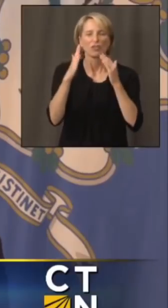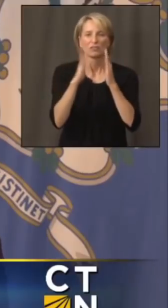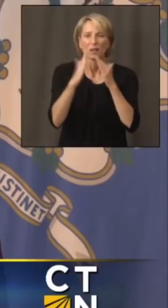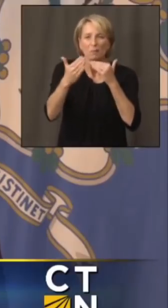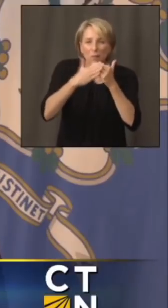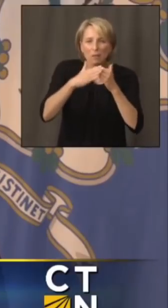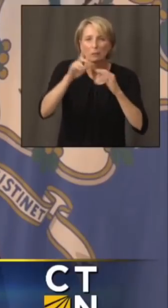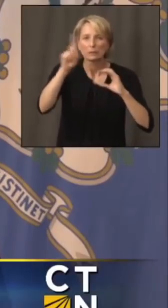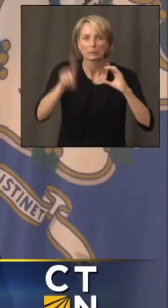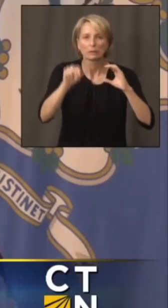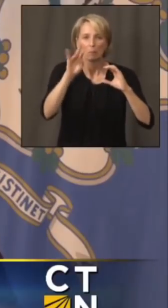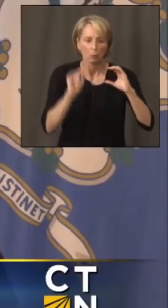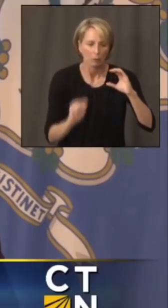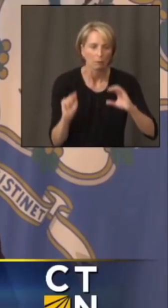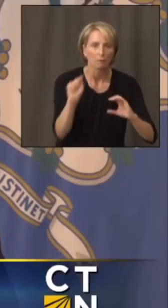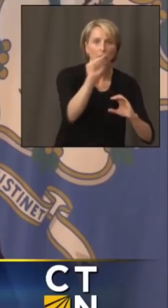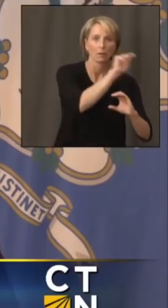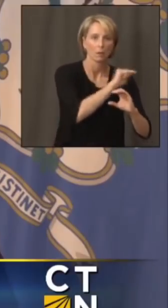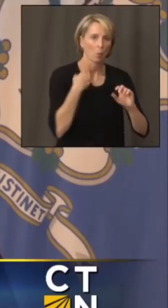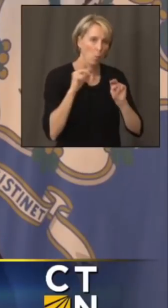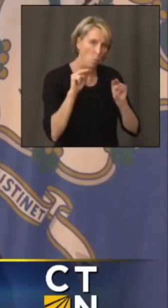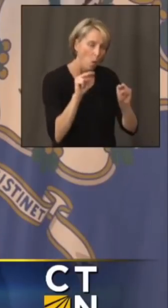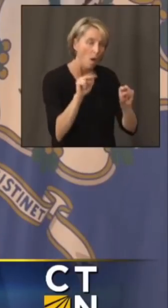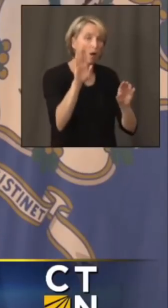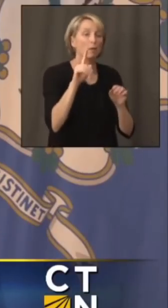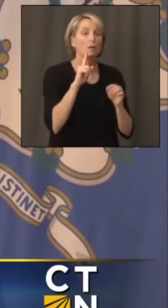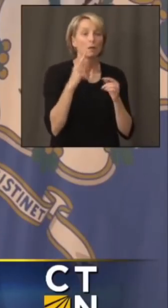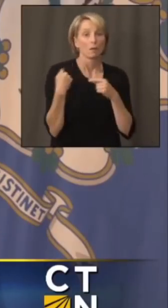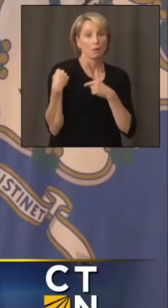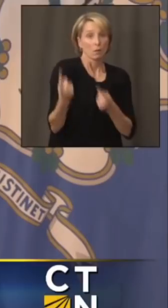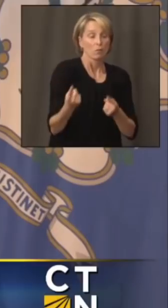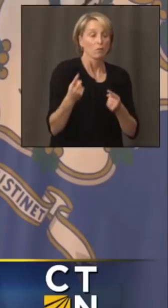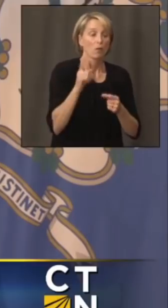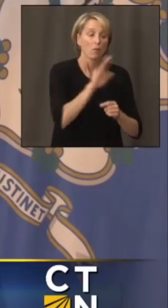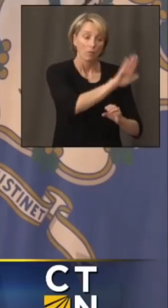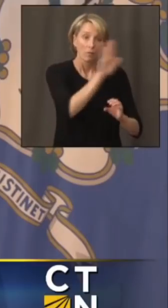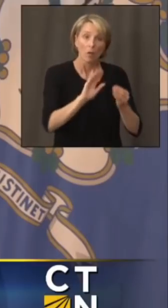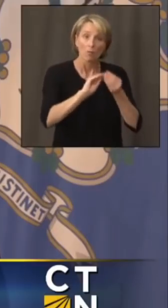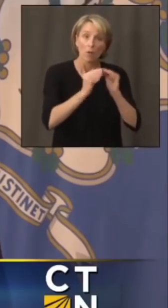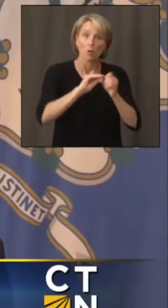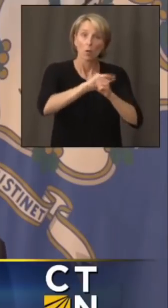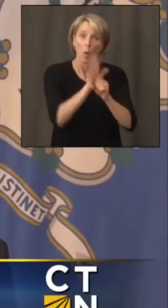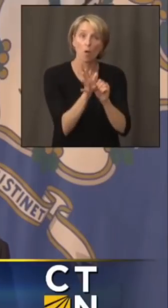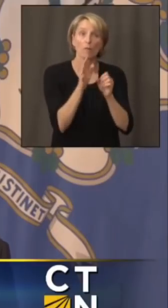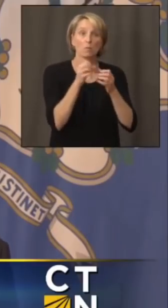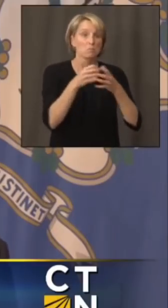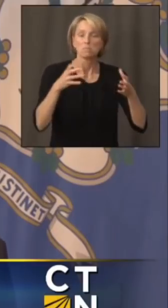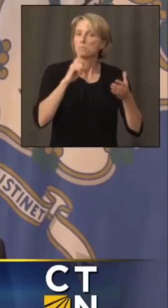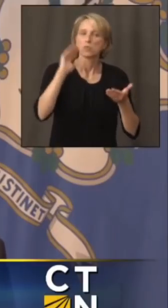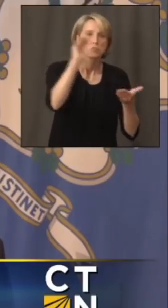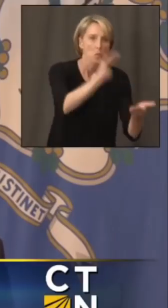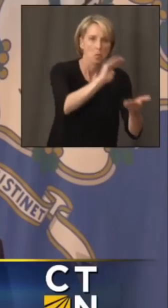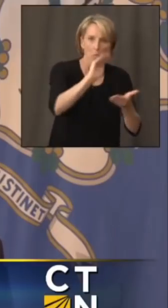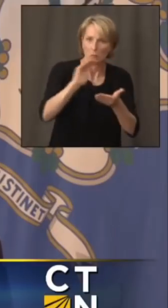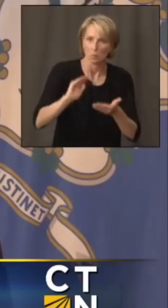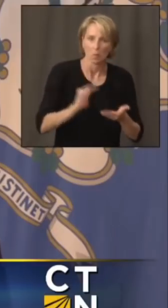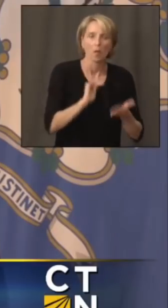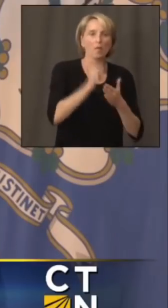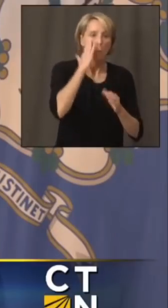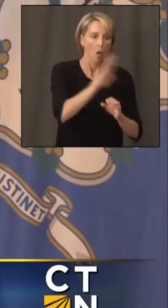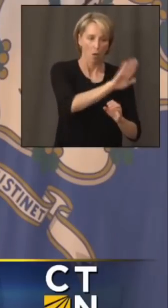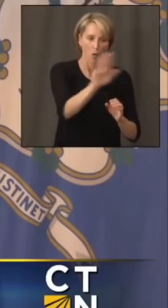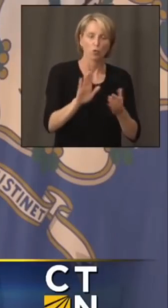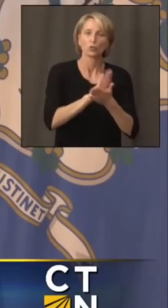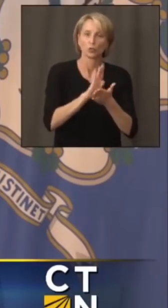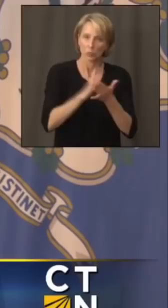that very closely. So far, their infection rates have stayed very low, and that's why their schools are continuing to be able to